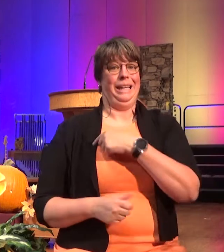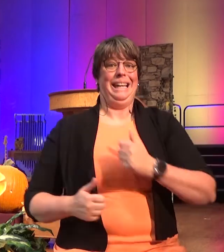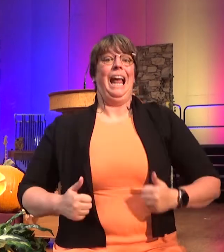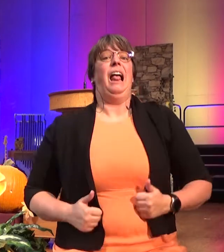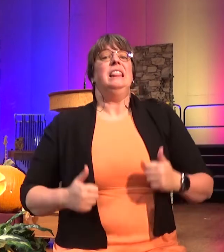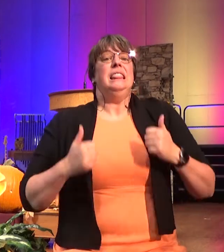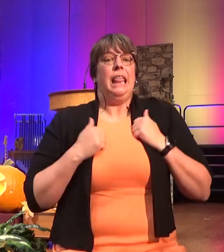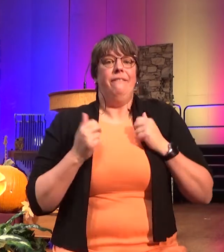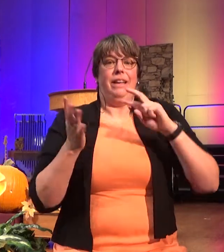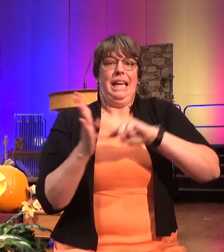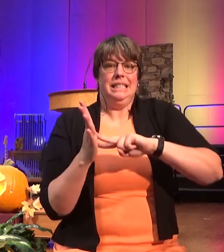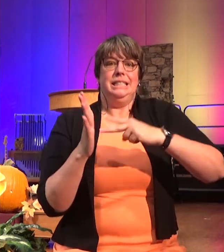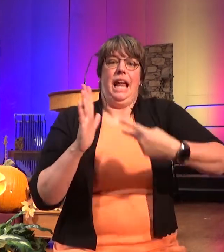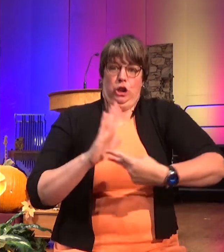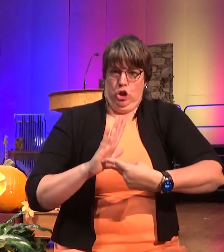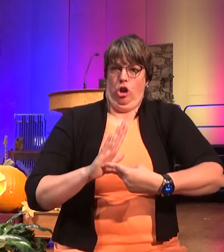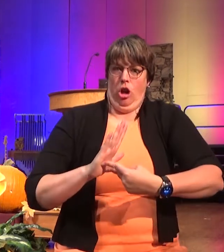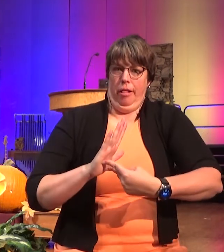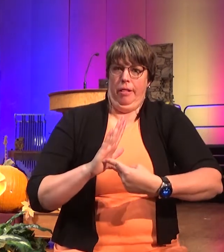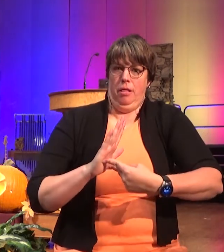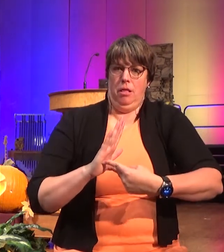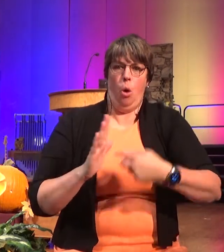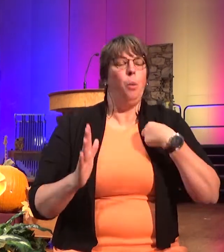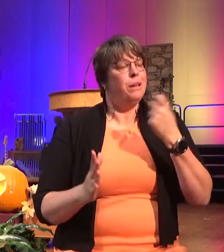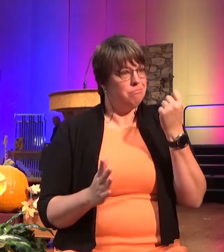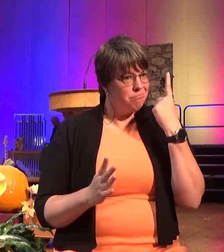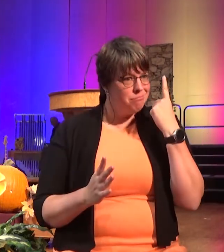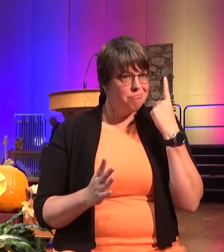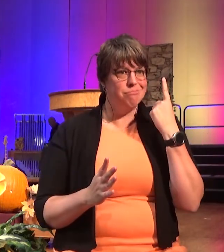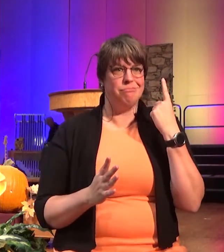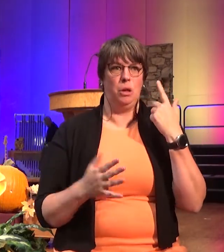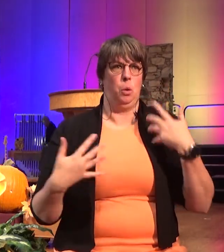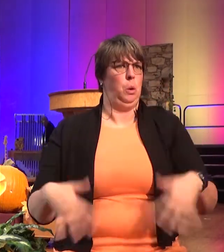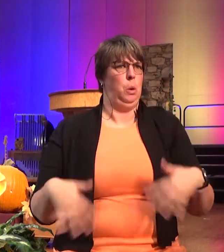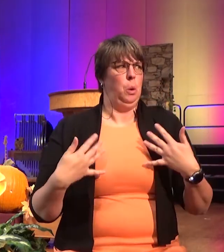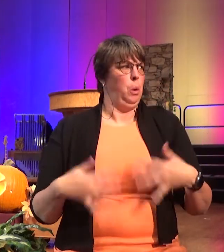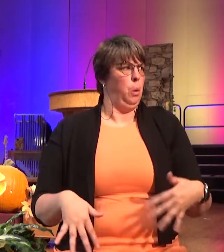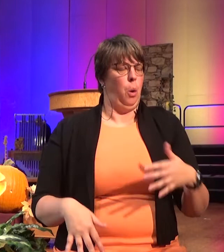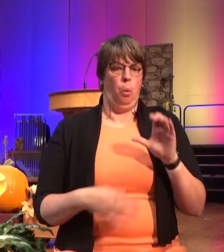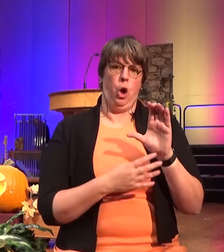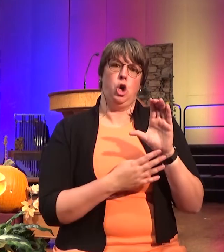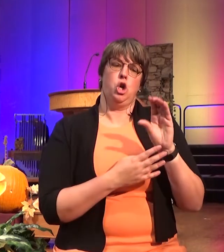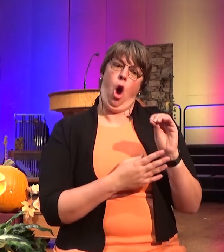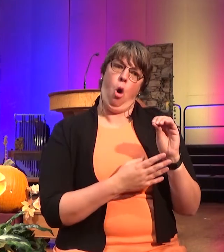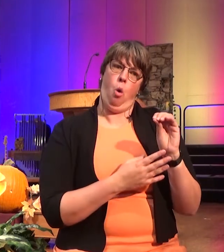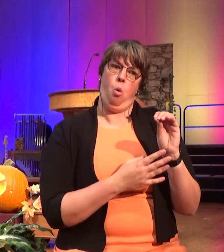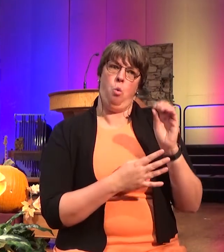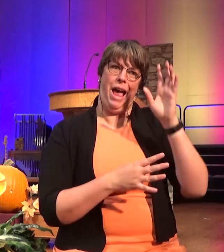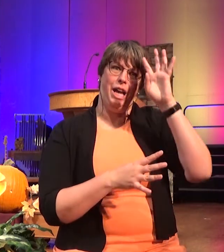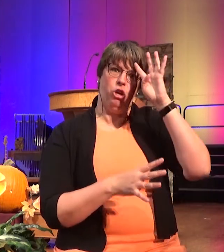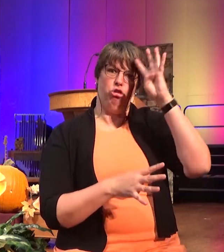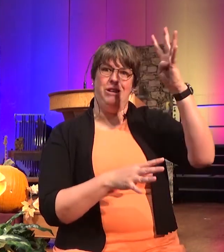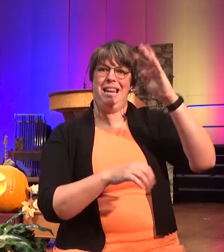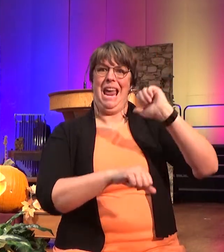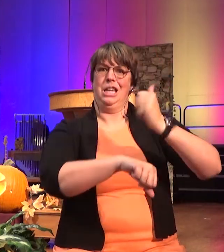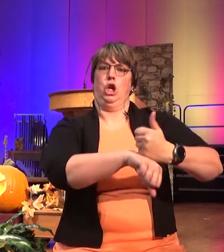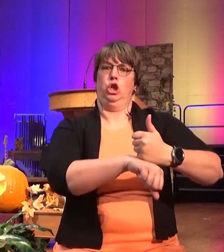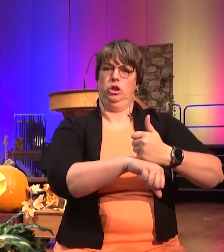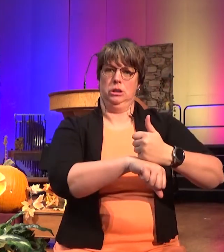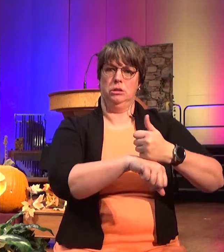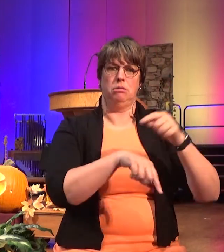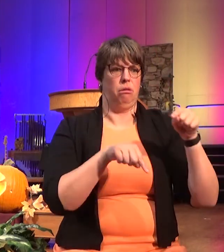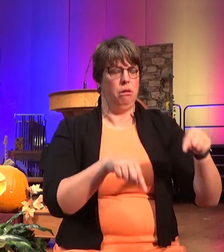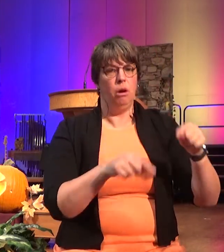teach intentional living. We understand that we are co-creators in this universe with the